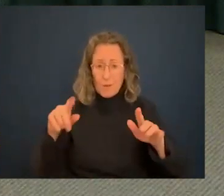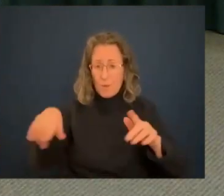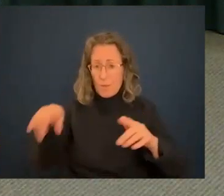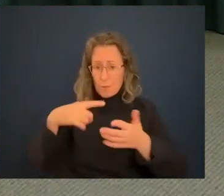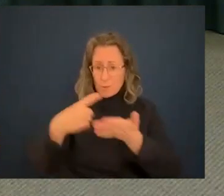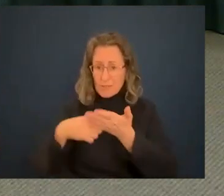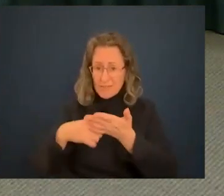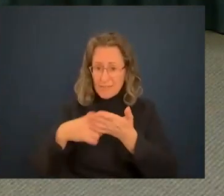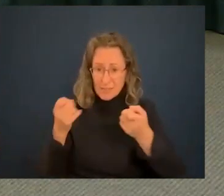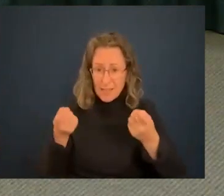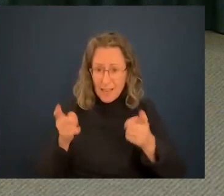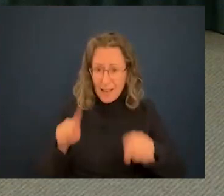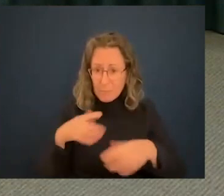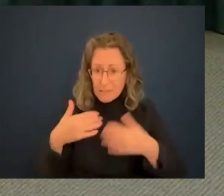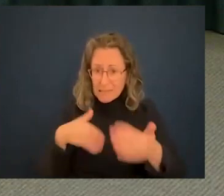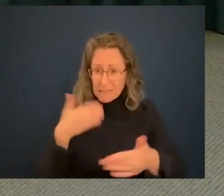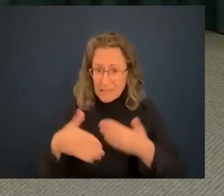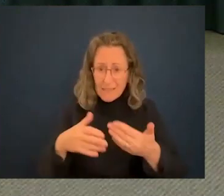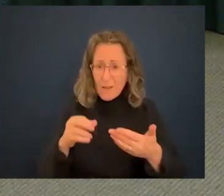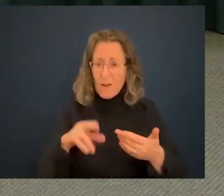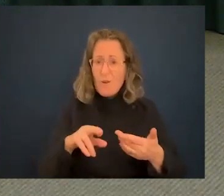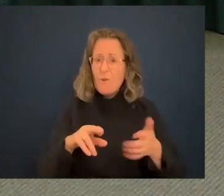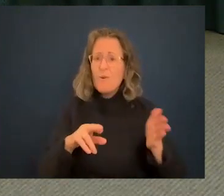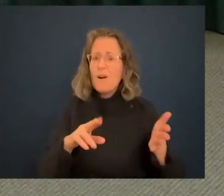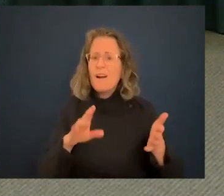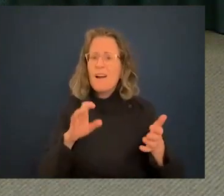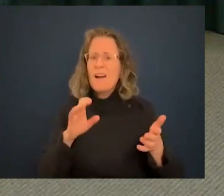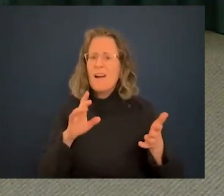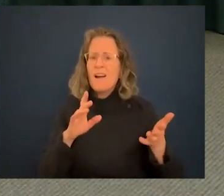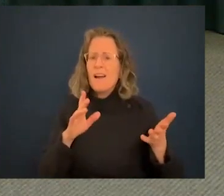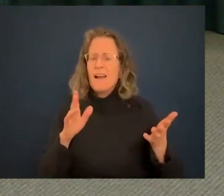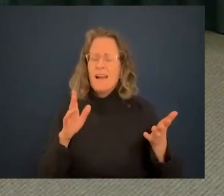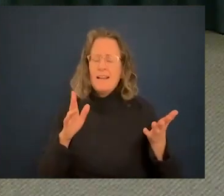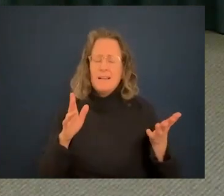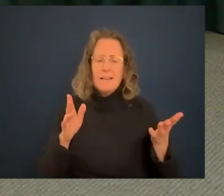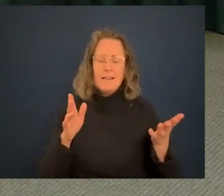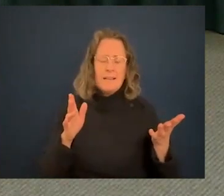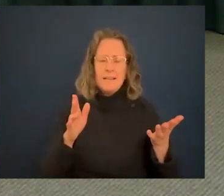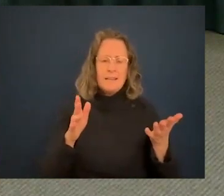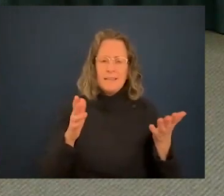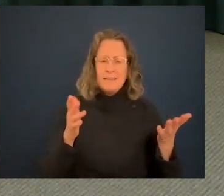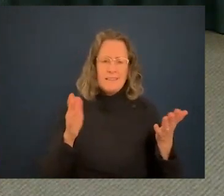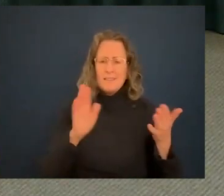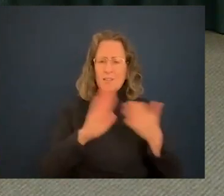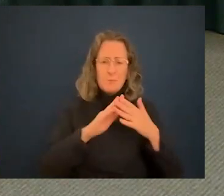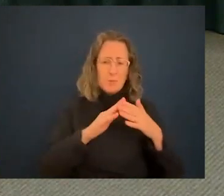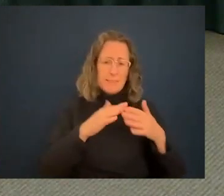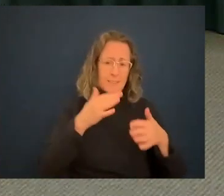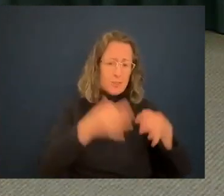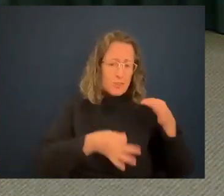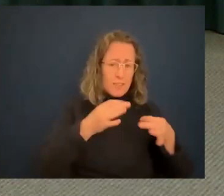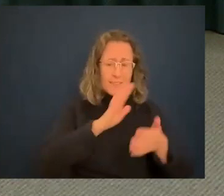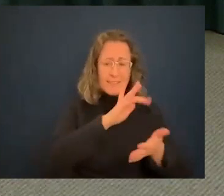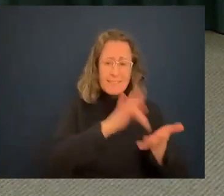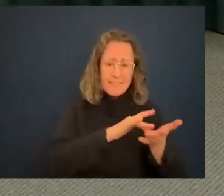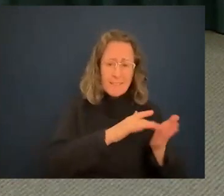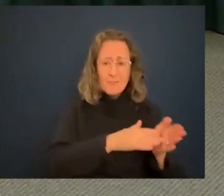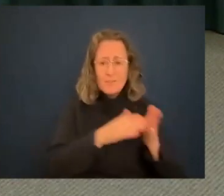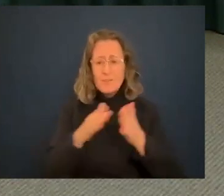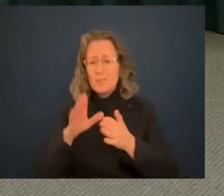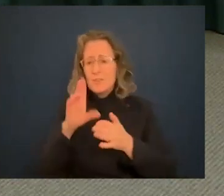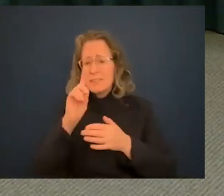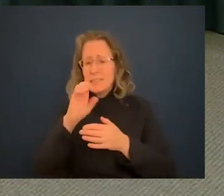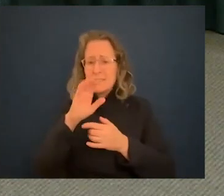have a lot of expertise and experience around this community from the the community Justice Center to the DCF to